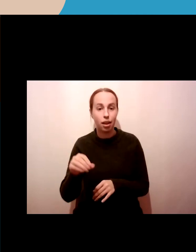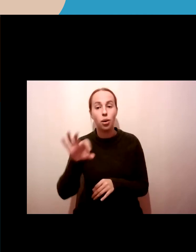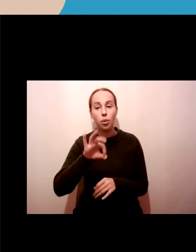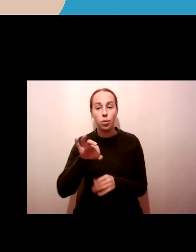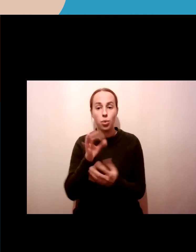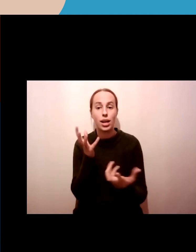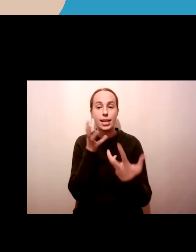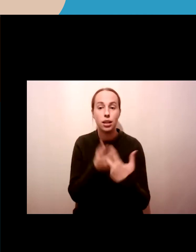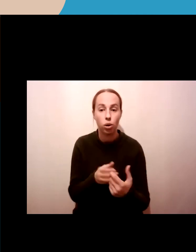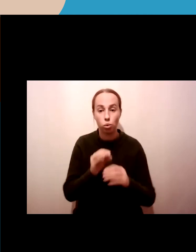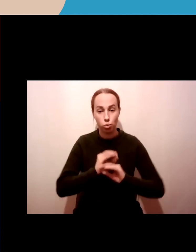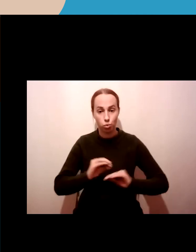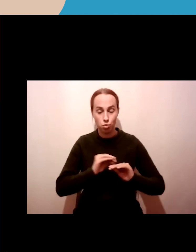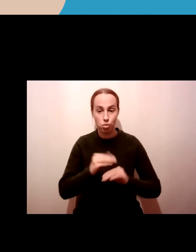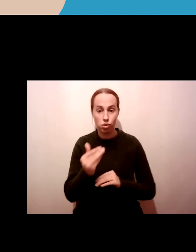happened